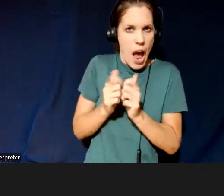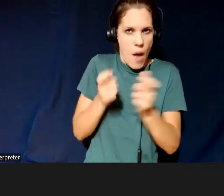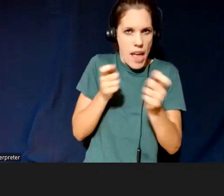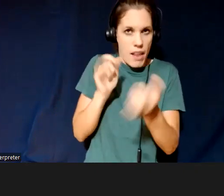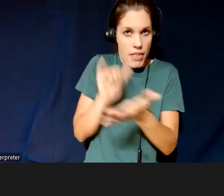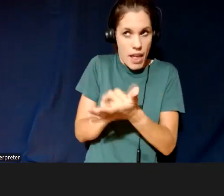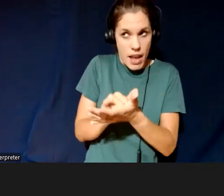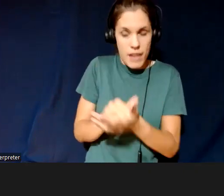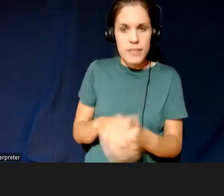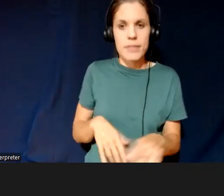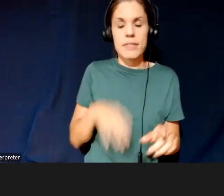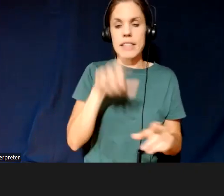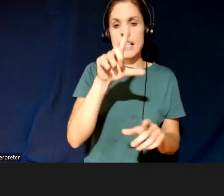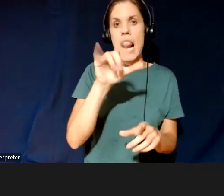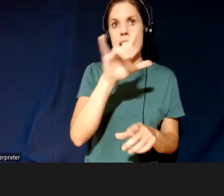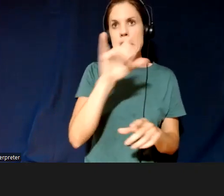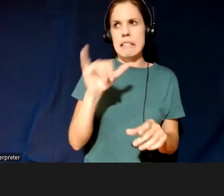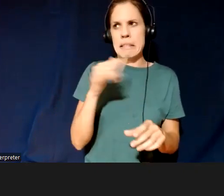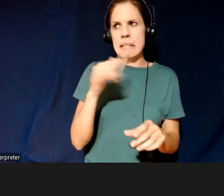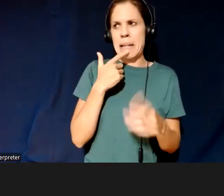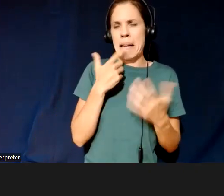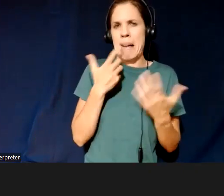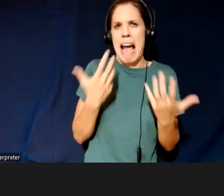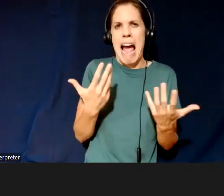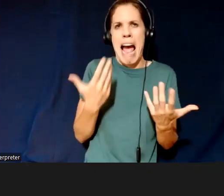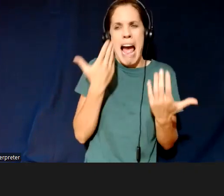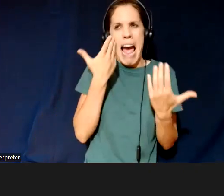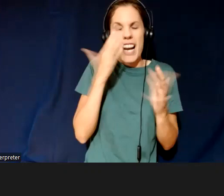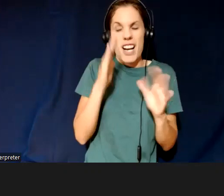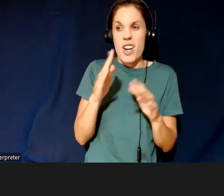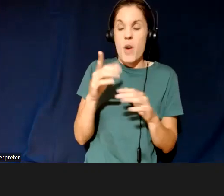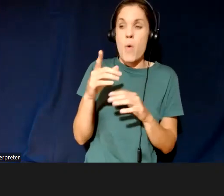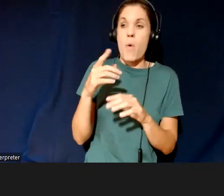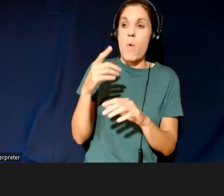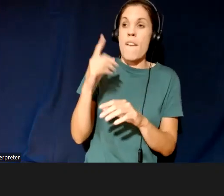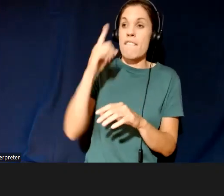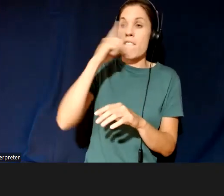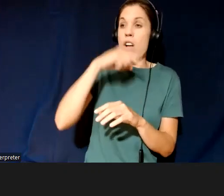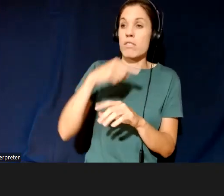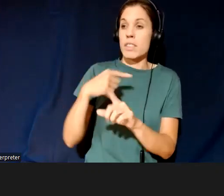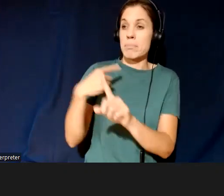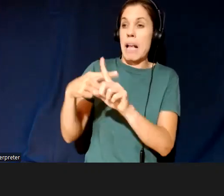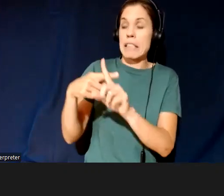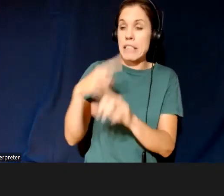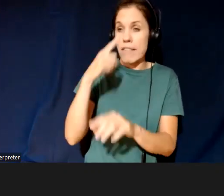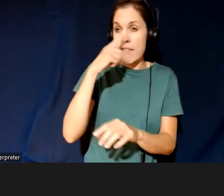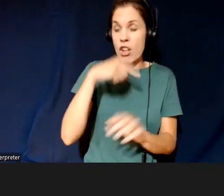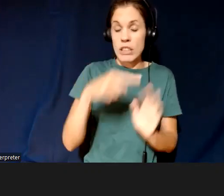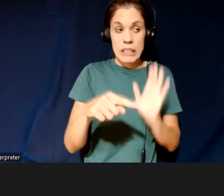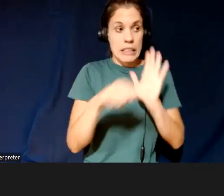I'm not sure how I would qualify false positives or negatives in this